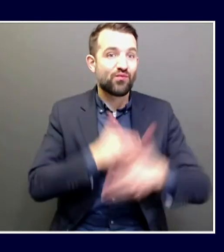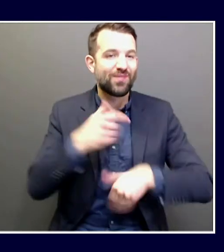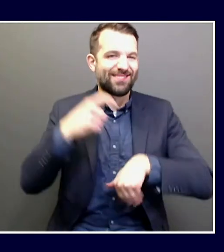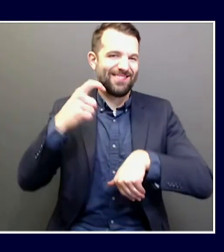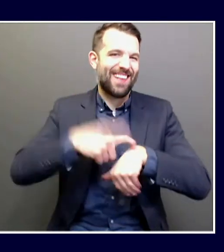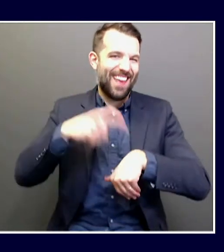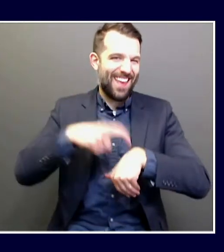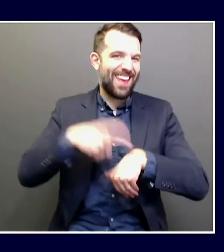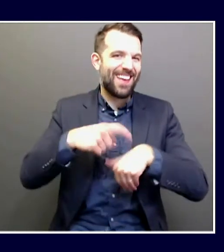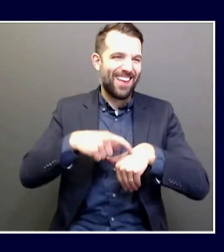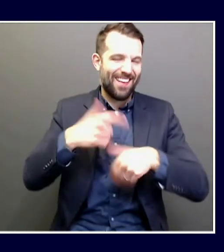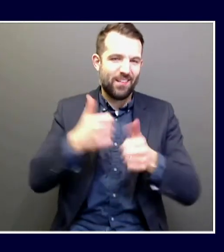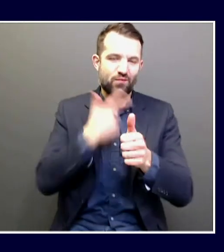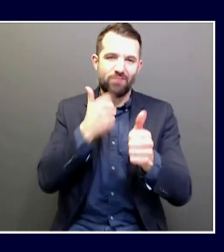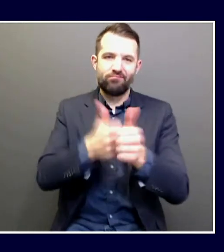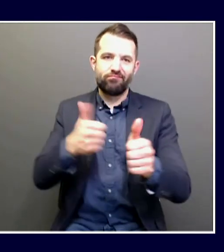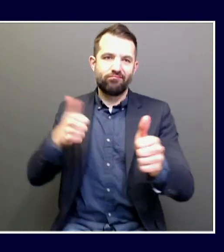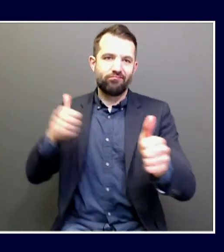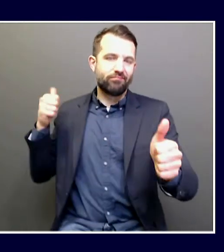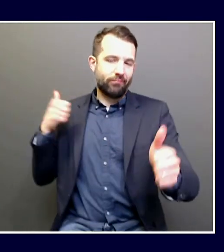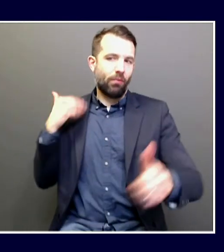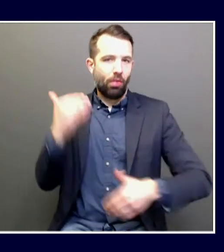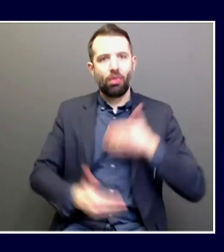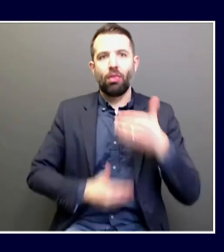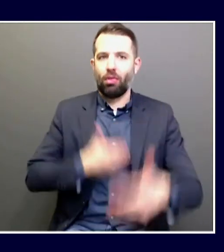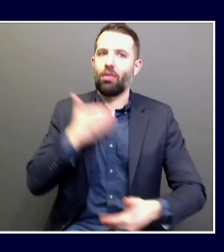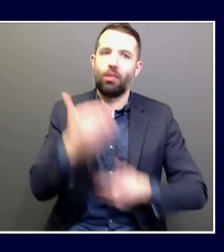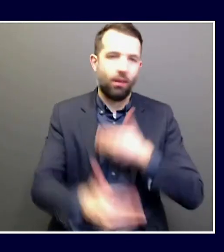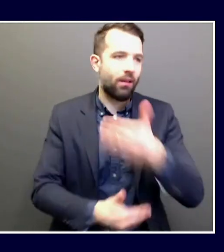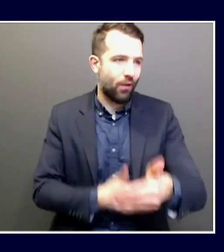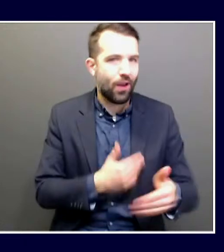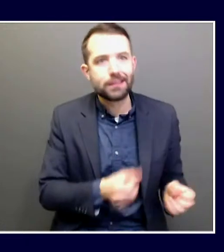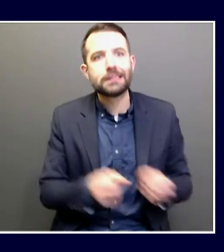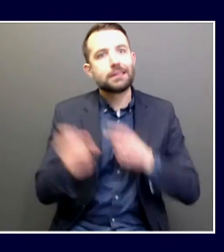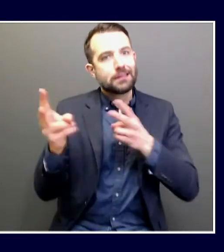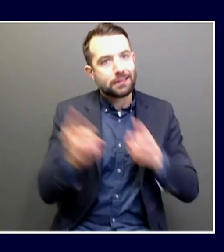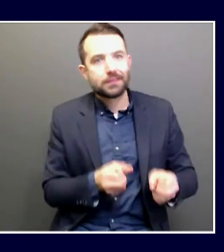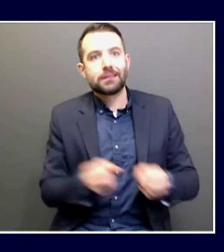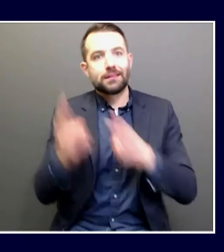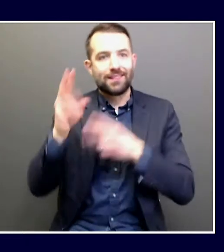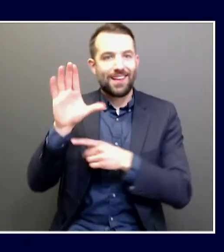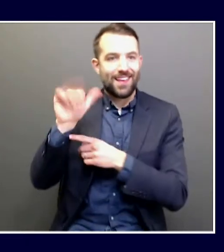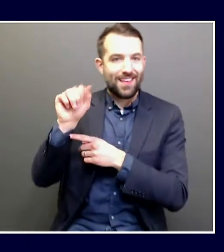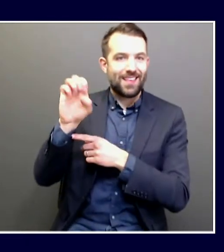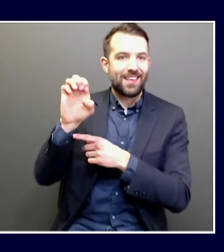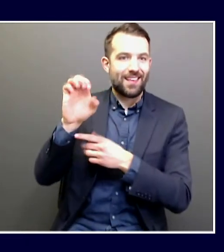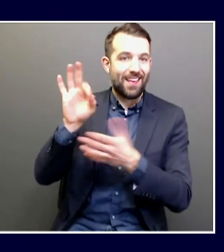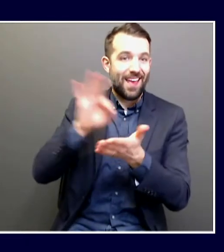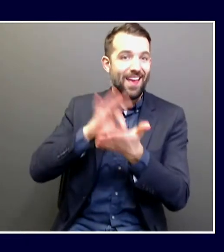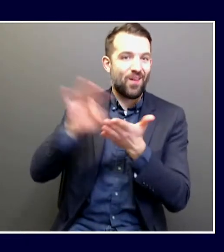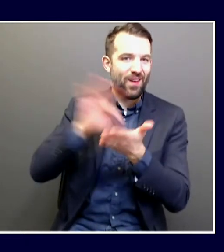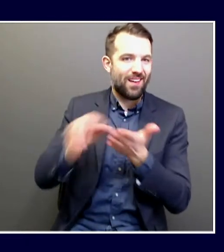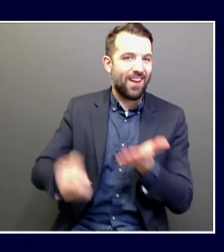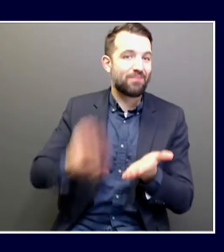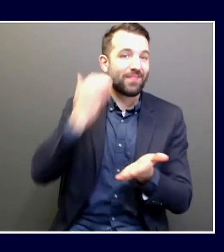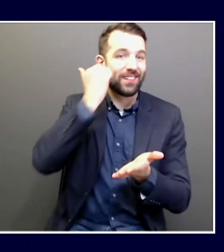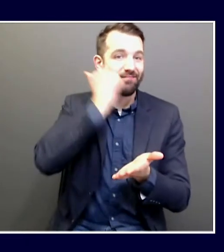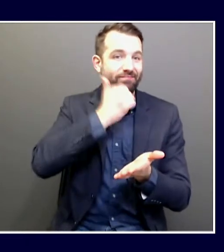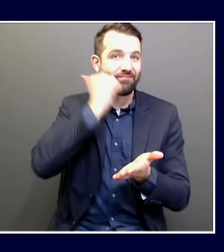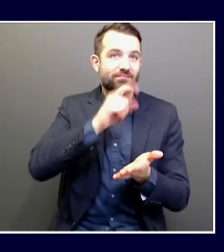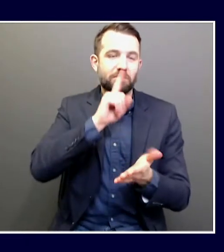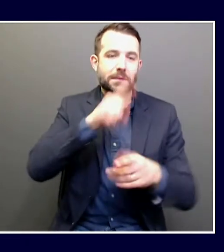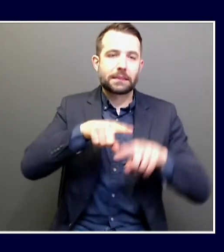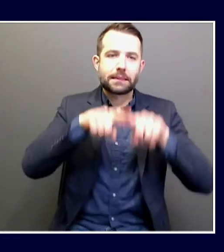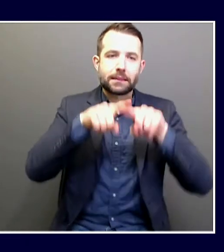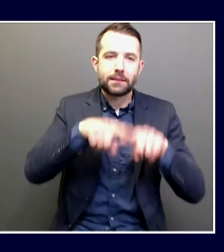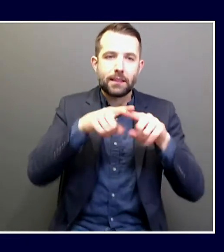weeks means that the concept of a case count is a function of how many lab results our staff